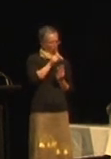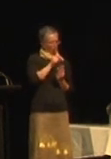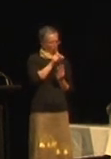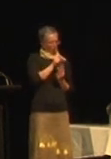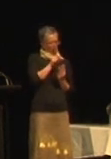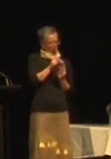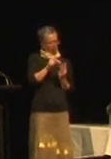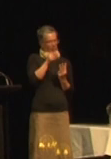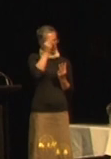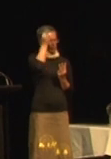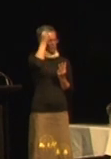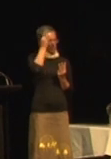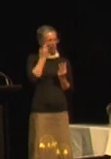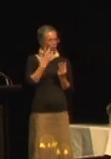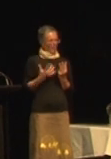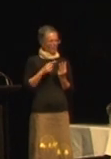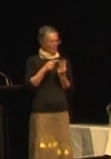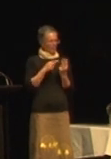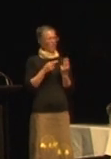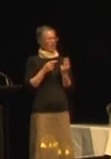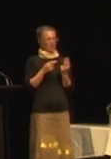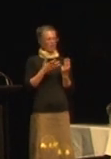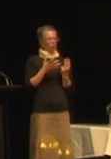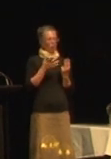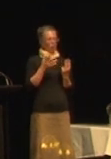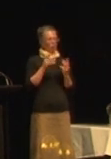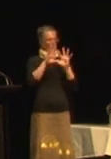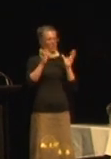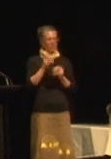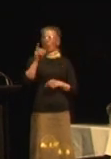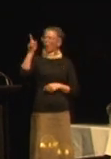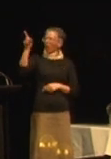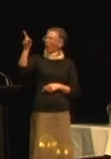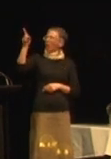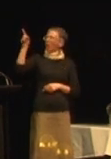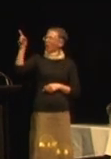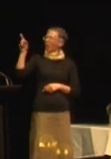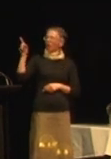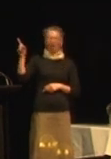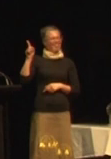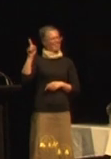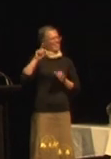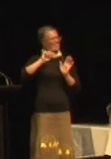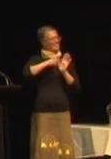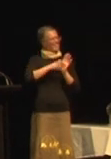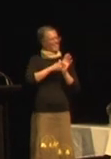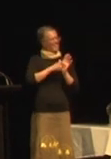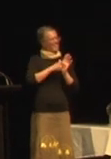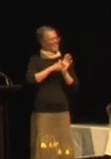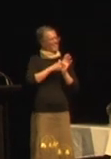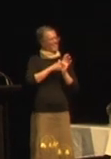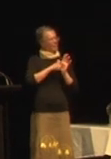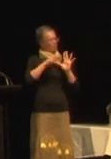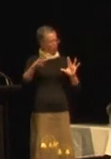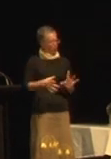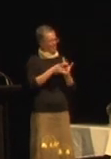And it takes a lot of practice to consider these as one thing. But I think this is a key to our value proposition,